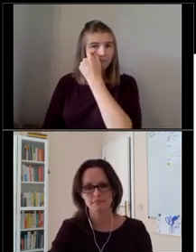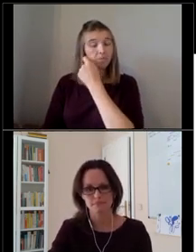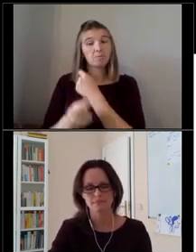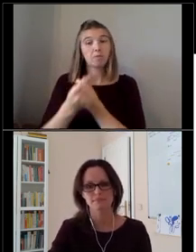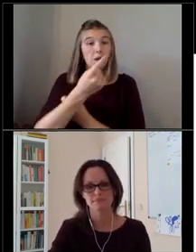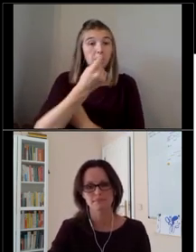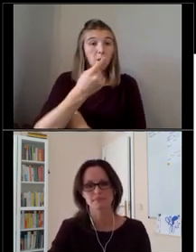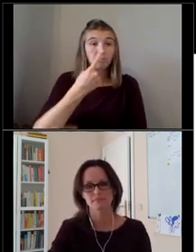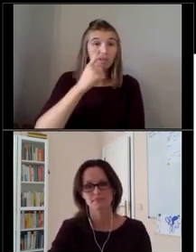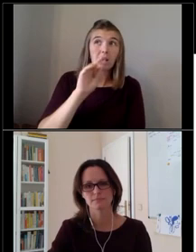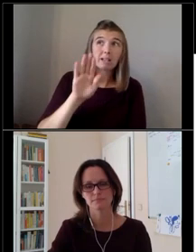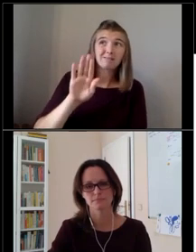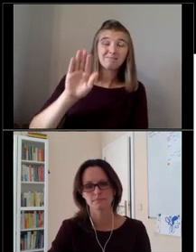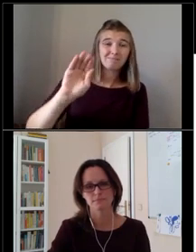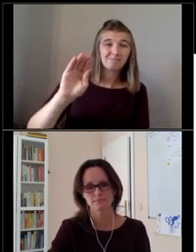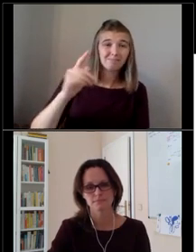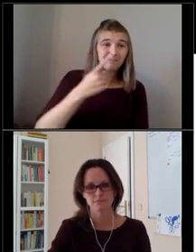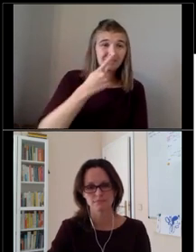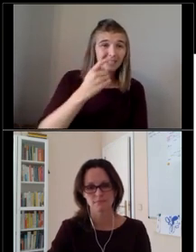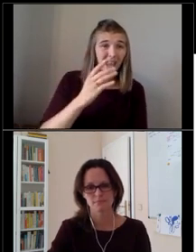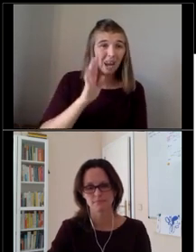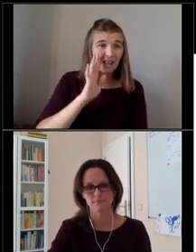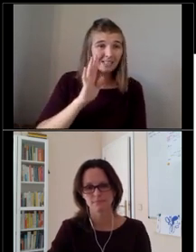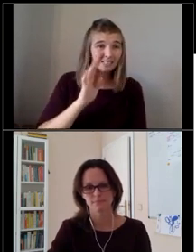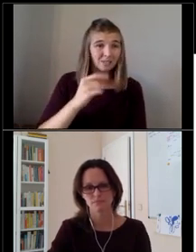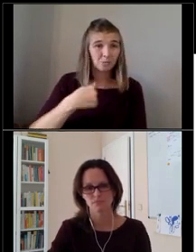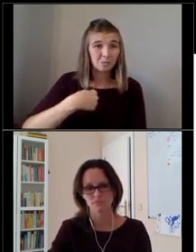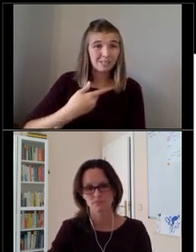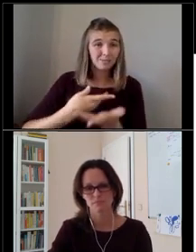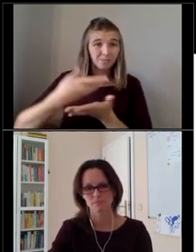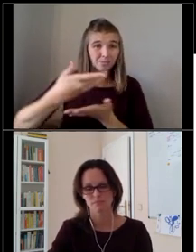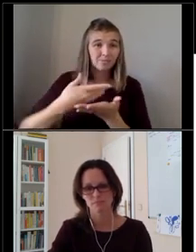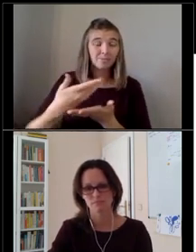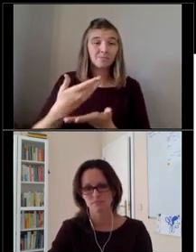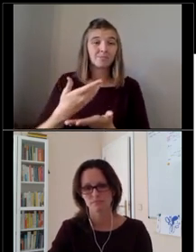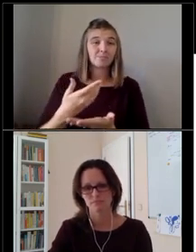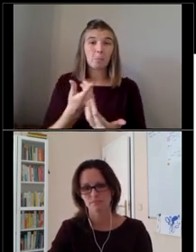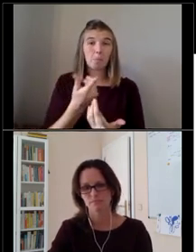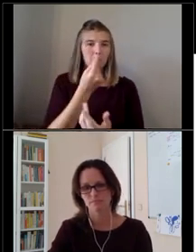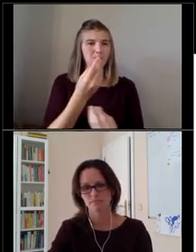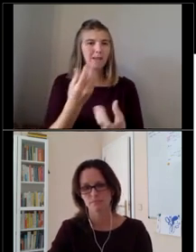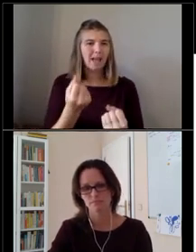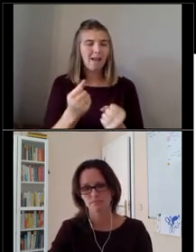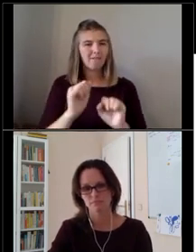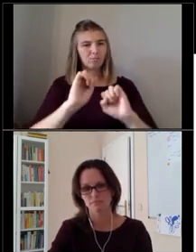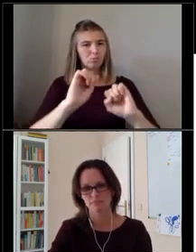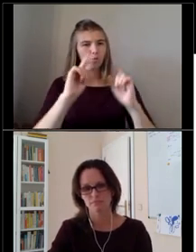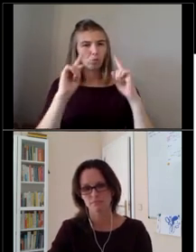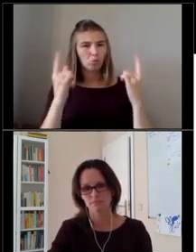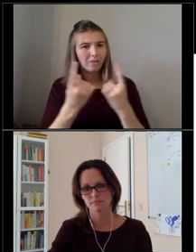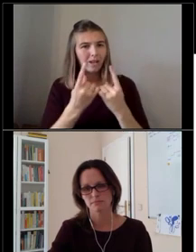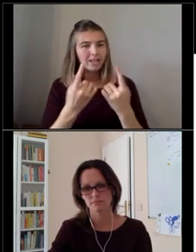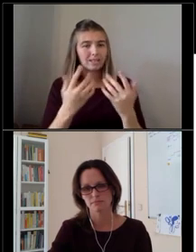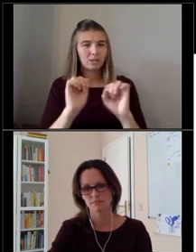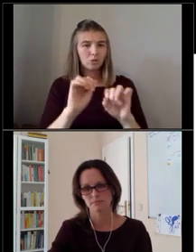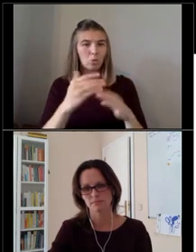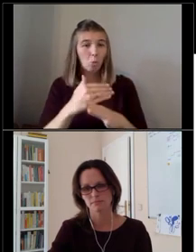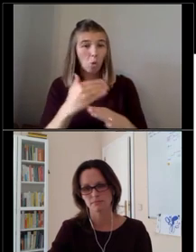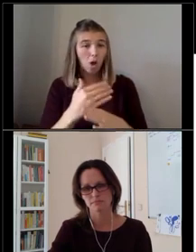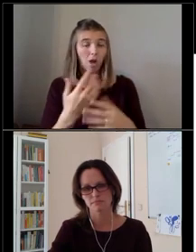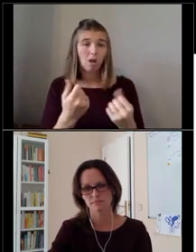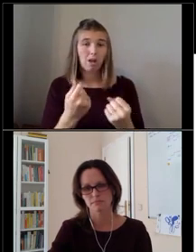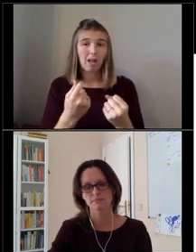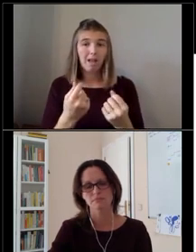listen. Look out for resources at your institution or workplace to see if, you know, for example, a lot